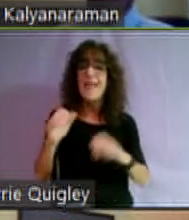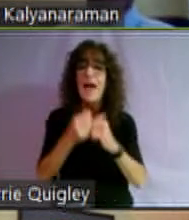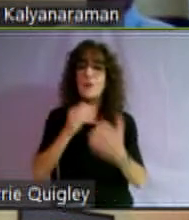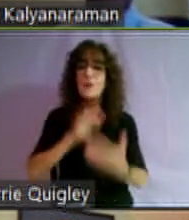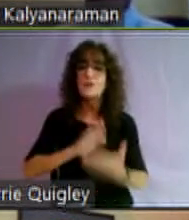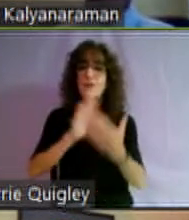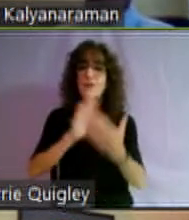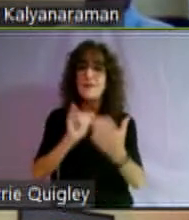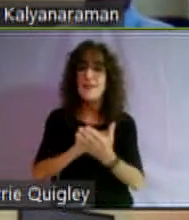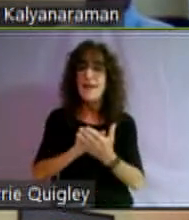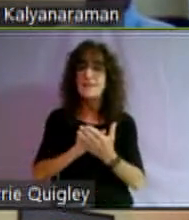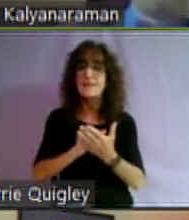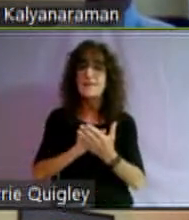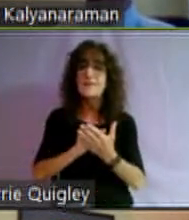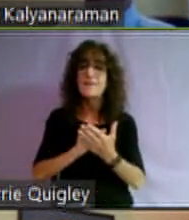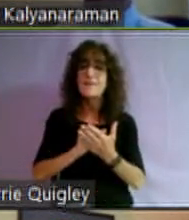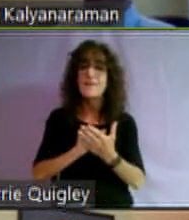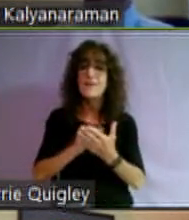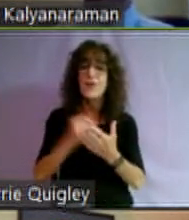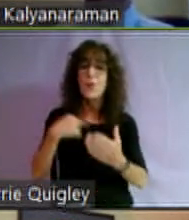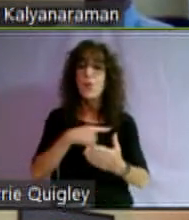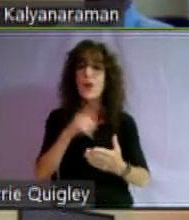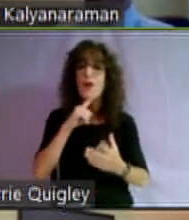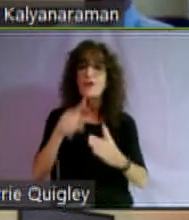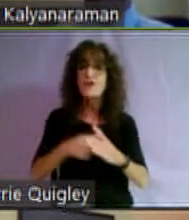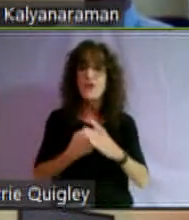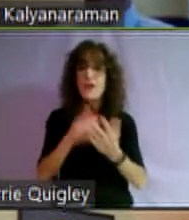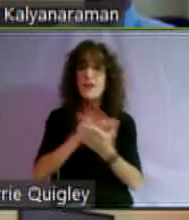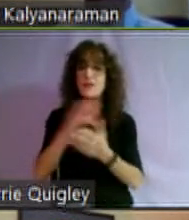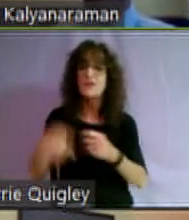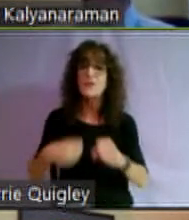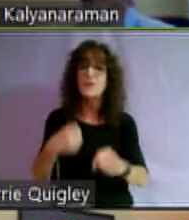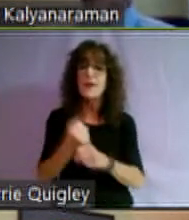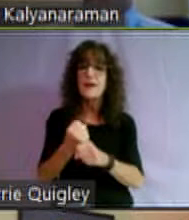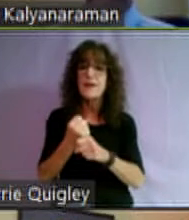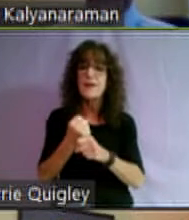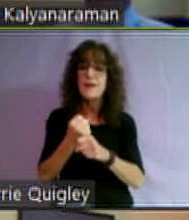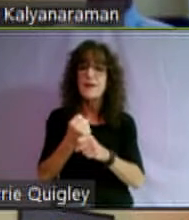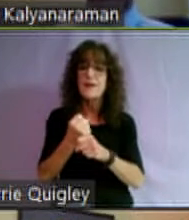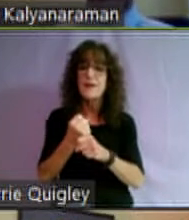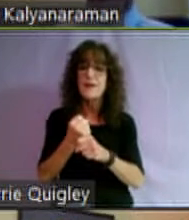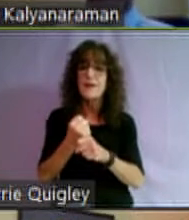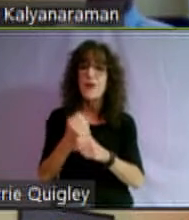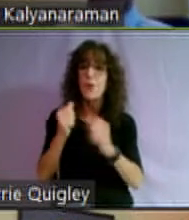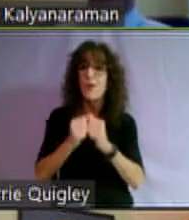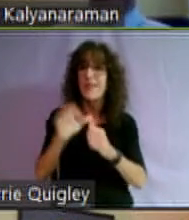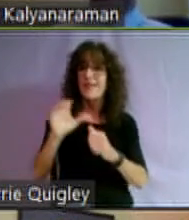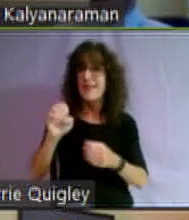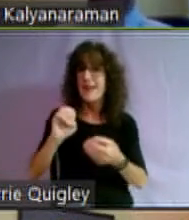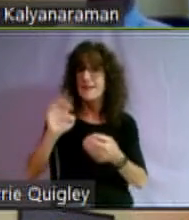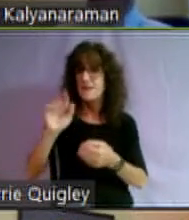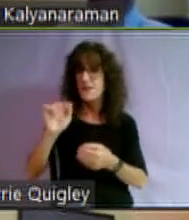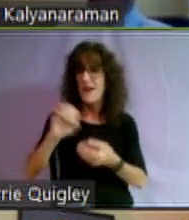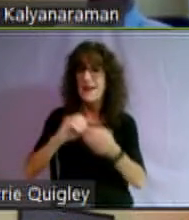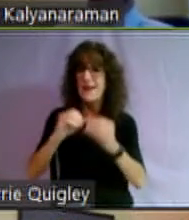that? And so we are starting the school year with saying that given the case rate that we're at right